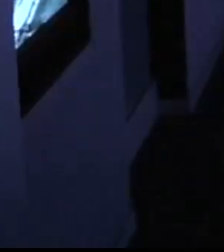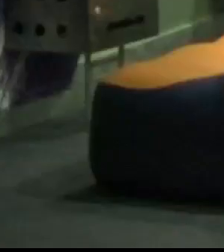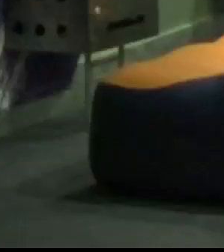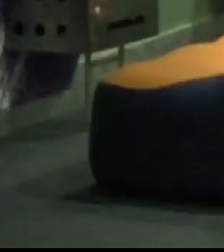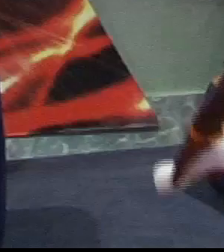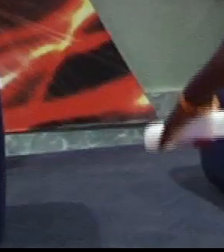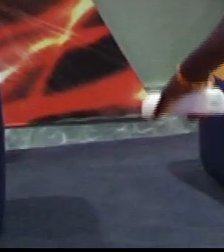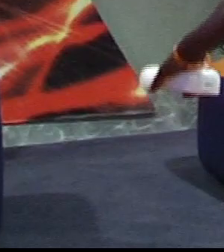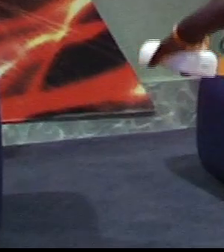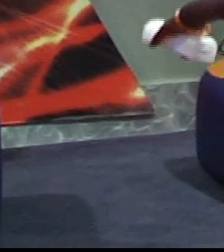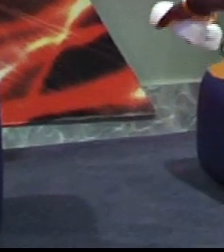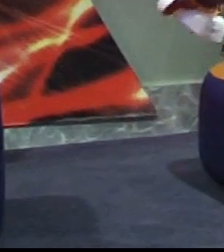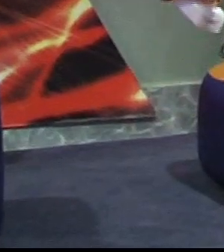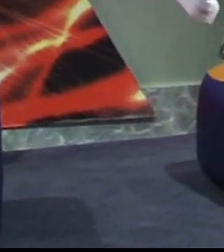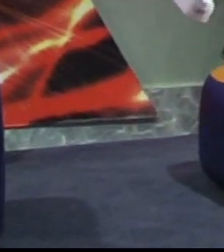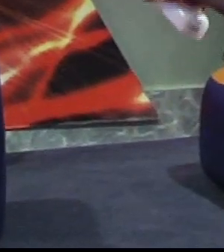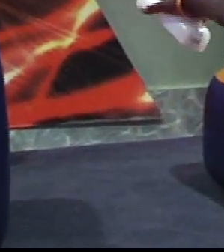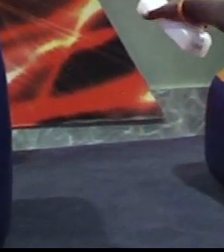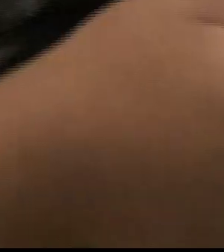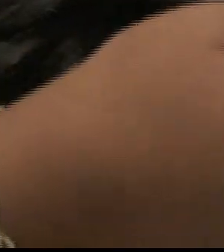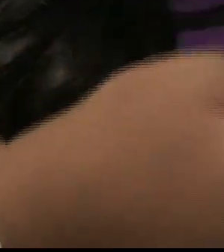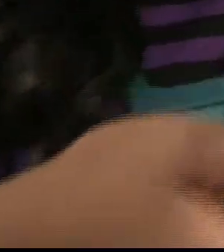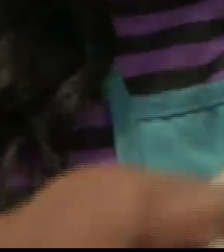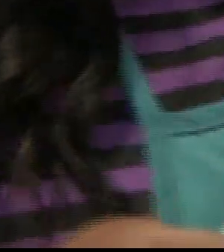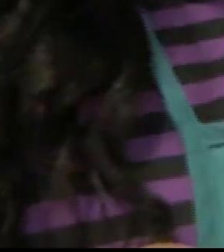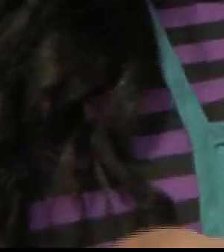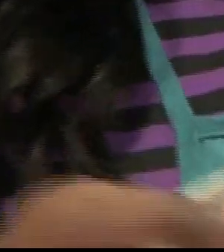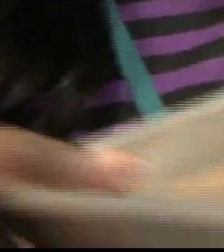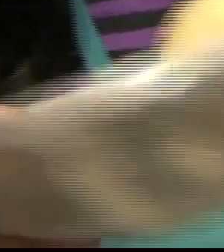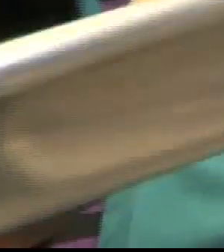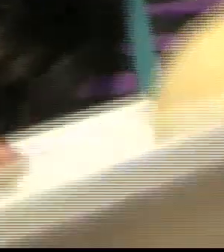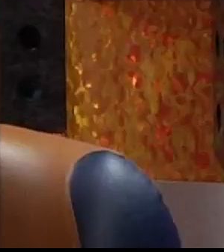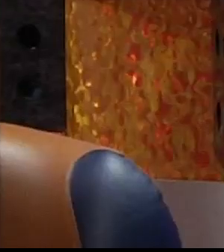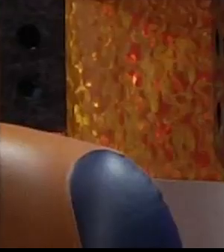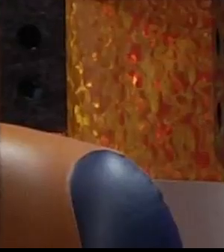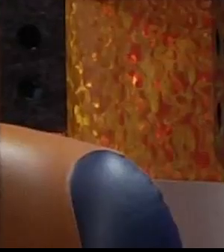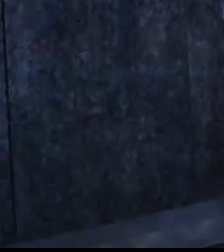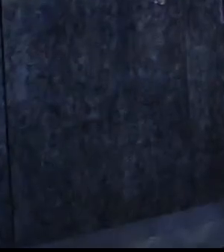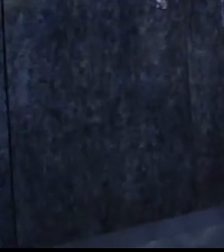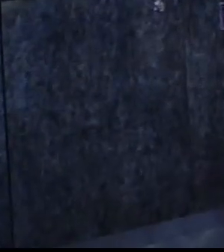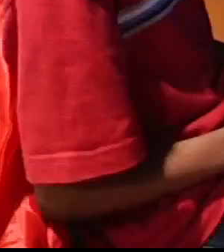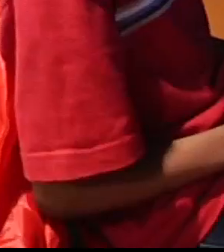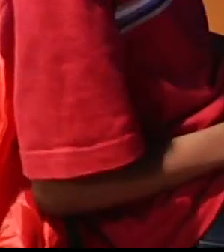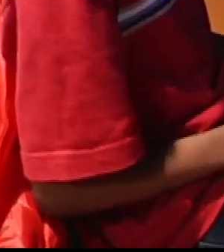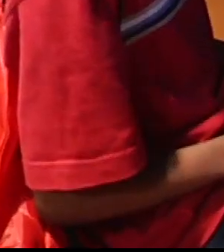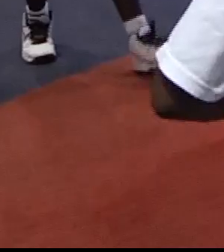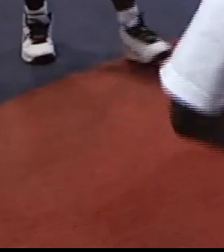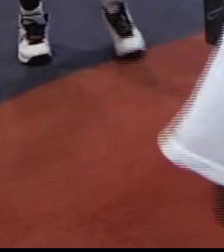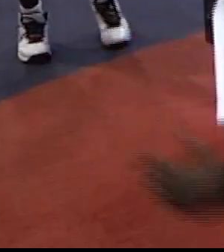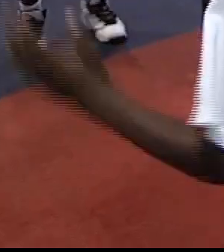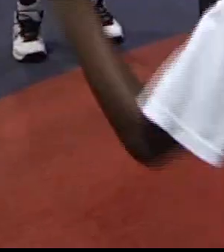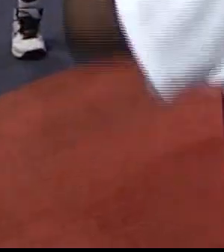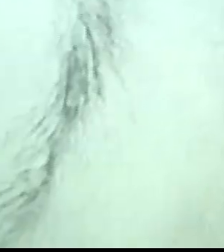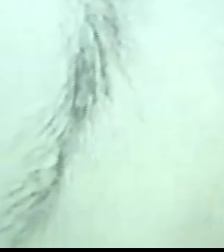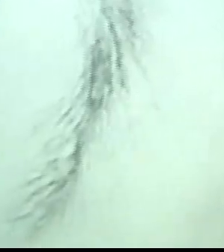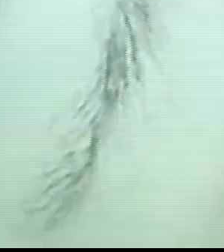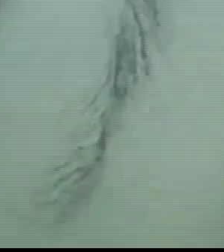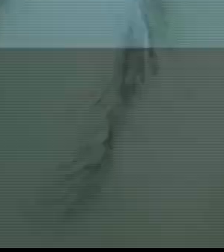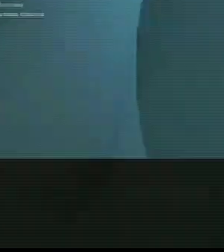And Atlantis can be fun for the kids, which means fun for the parents. Find out how. You're watching The Bahamas Tonight.